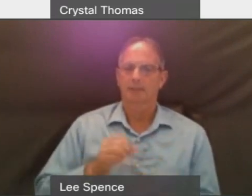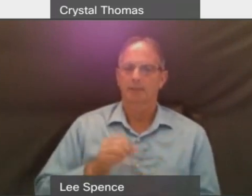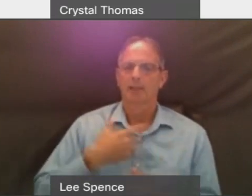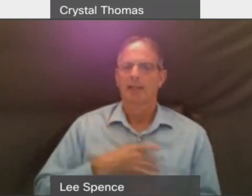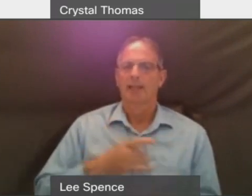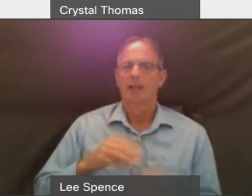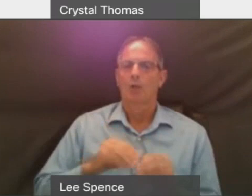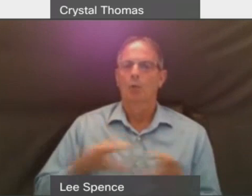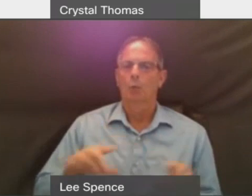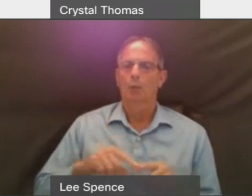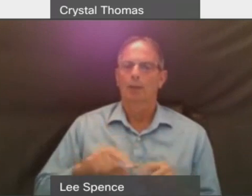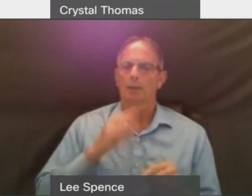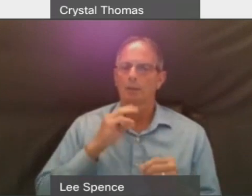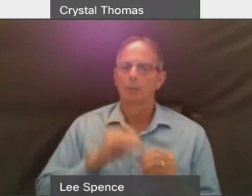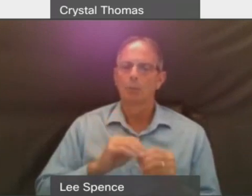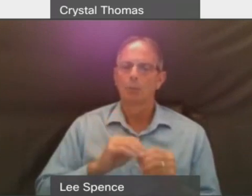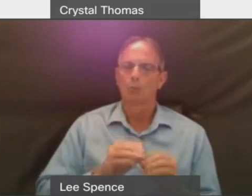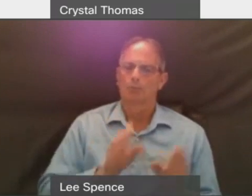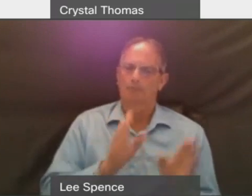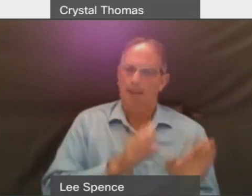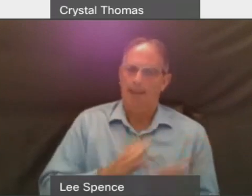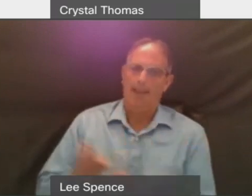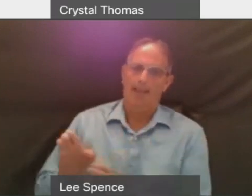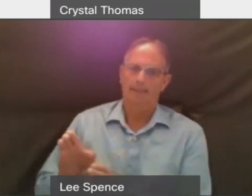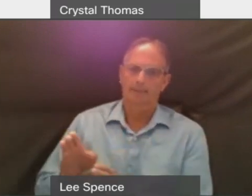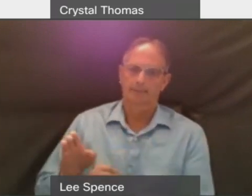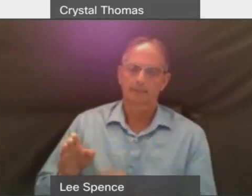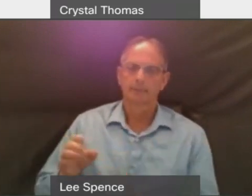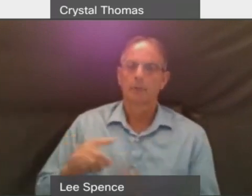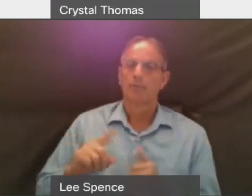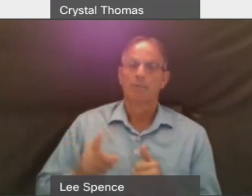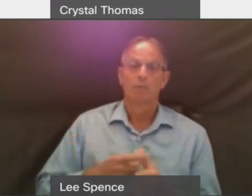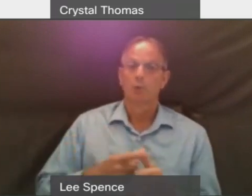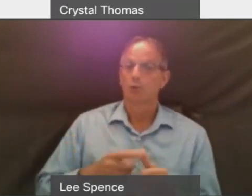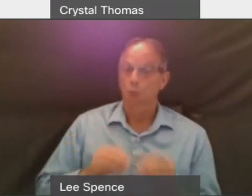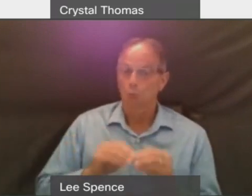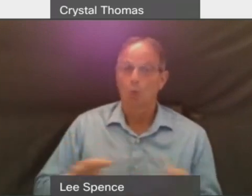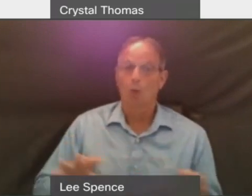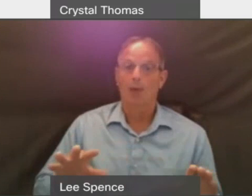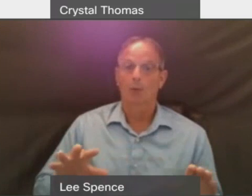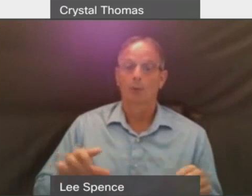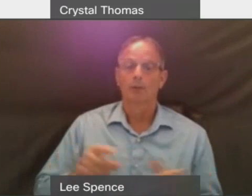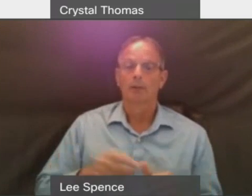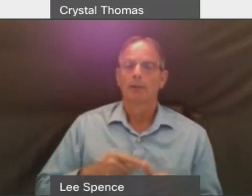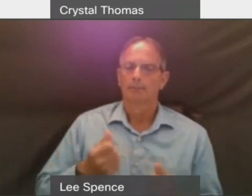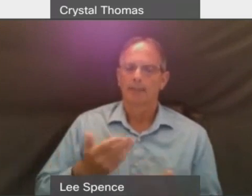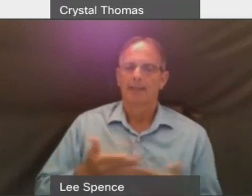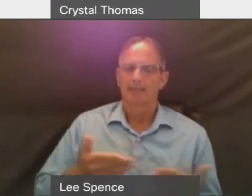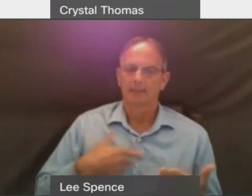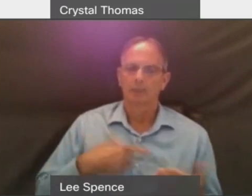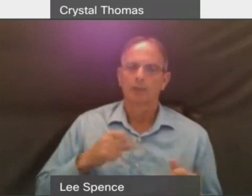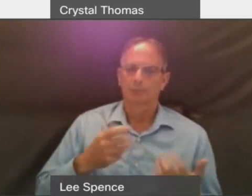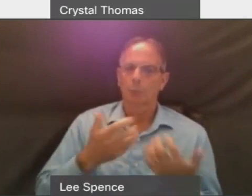more planful way, so that, as I say, as it first rolls out, there are a lot of things to work out. We learned